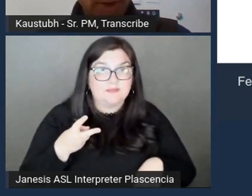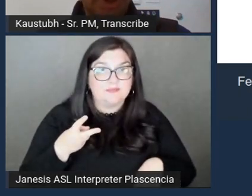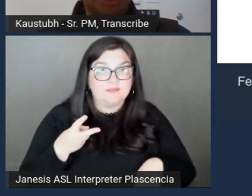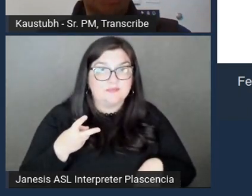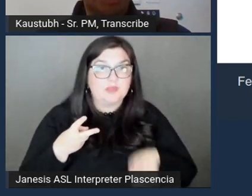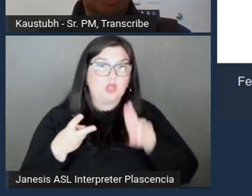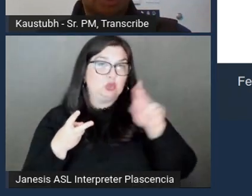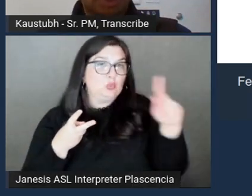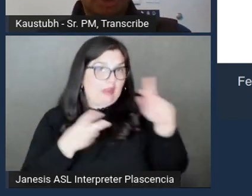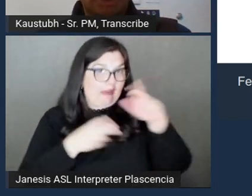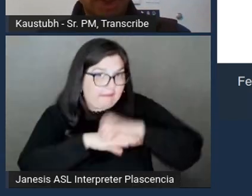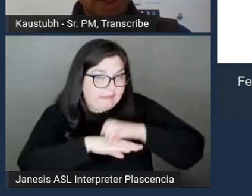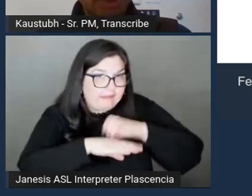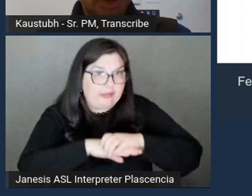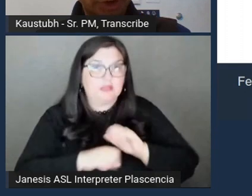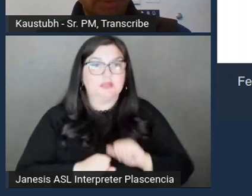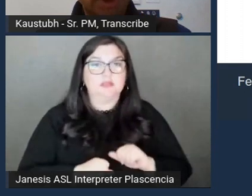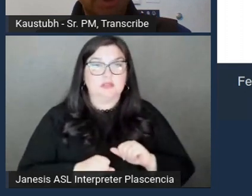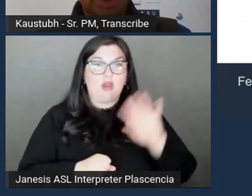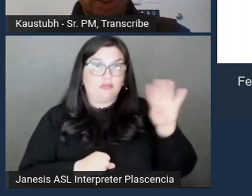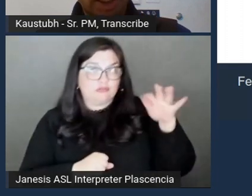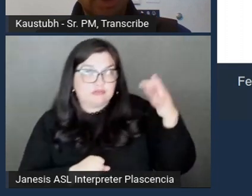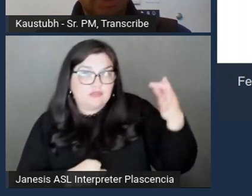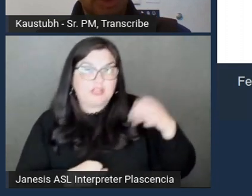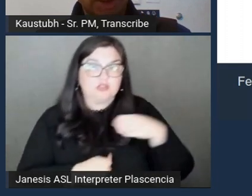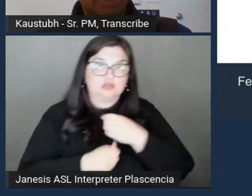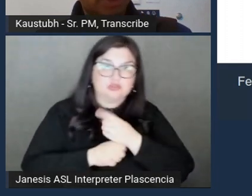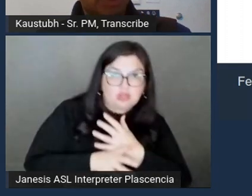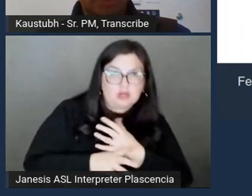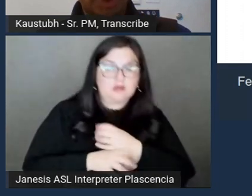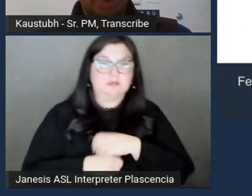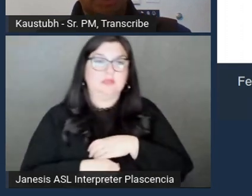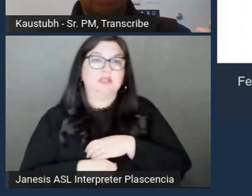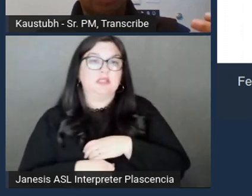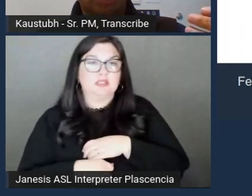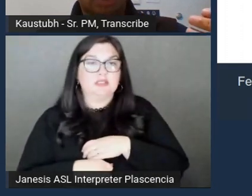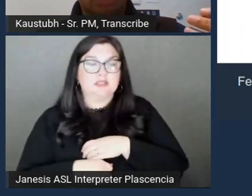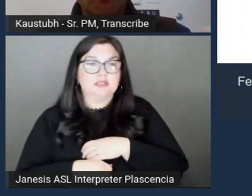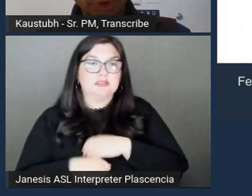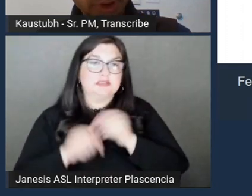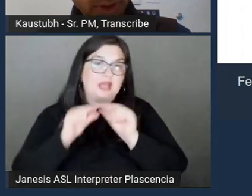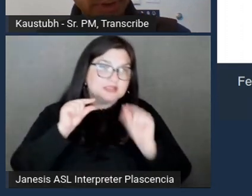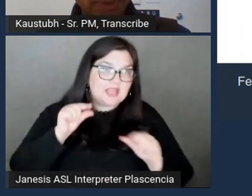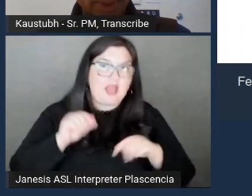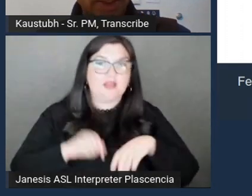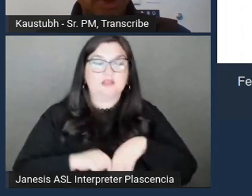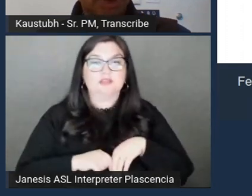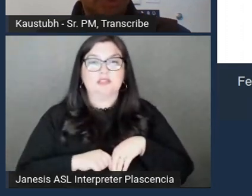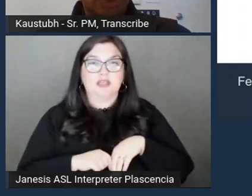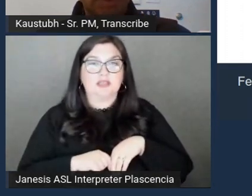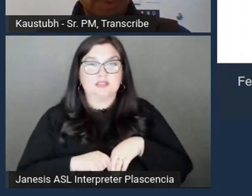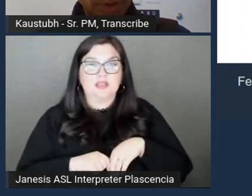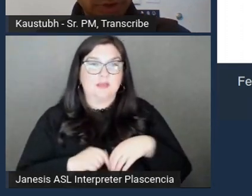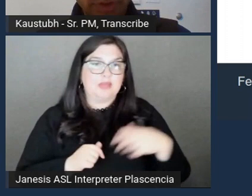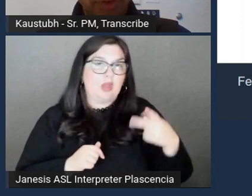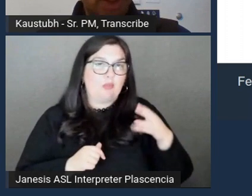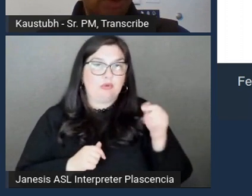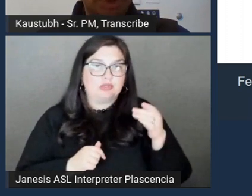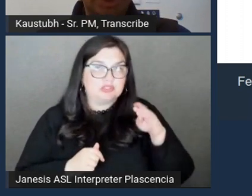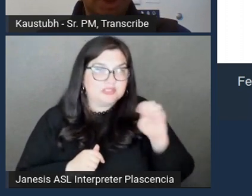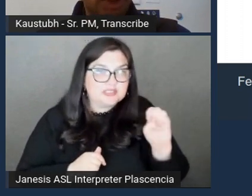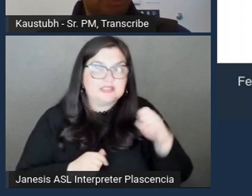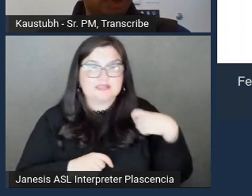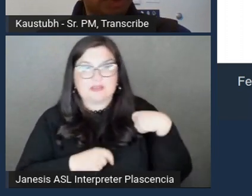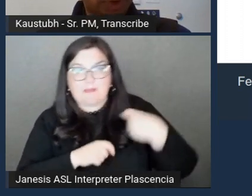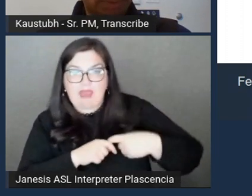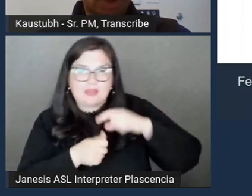UK English. You have French, German, Italian, Japanese, Korean, Portuguese, Spanish. So you have a bunch of different